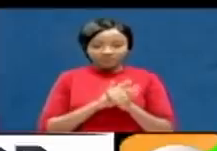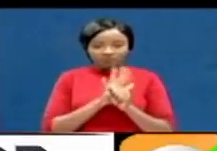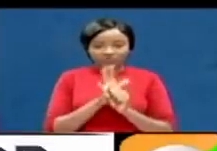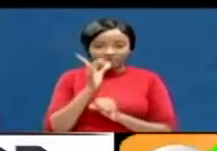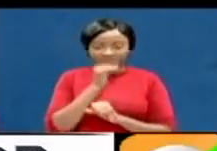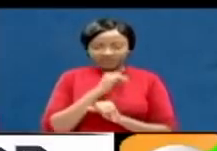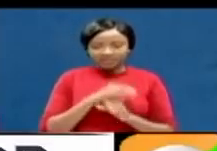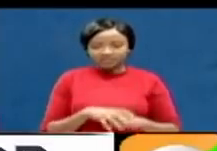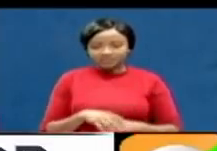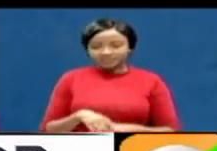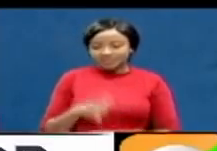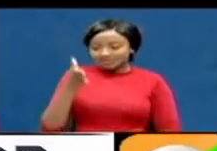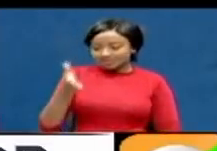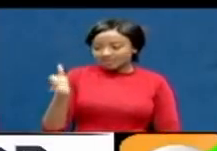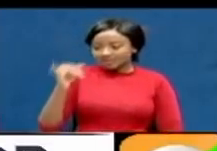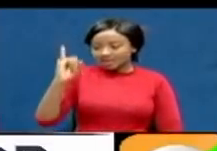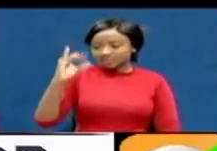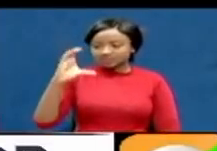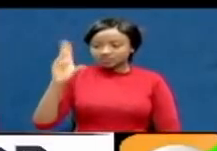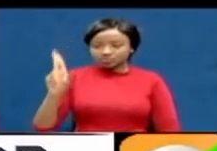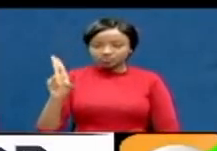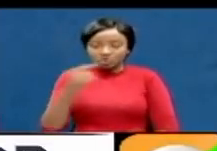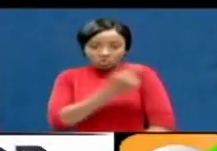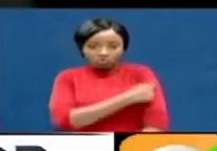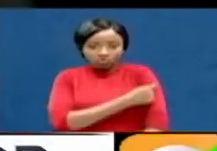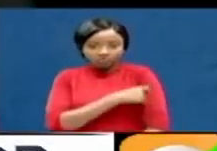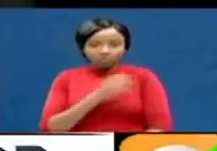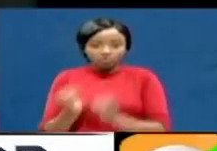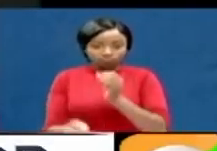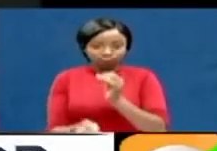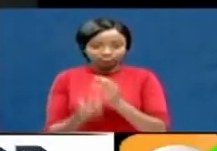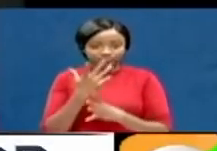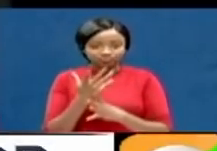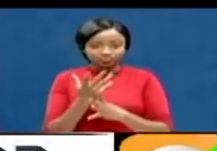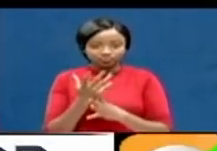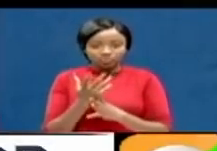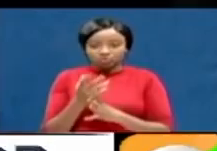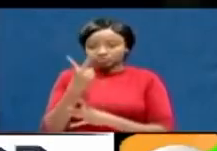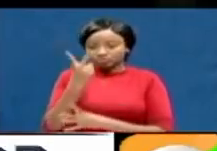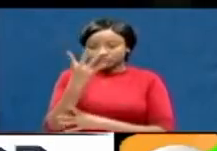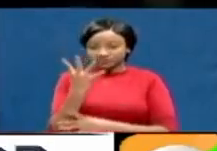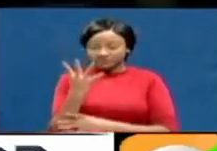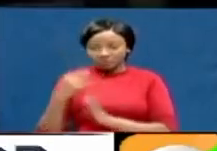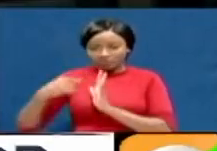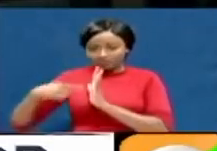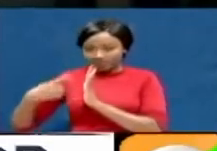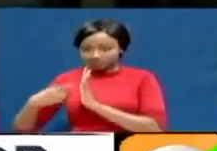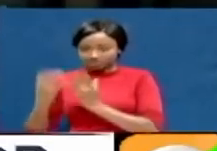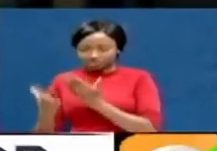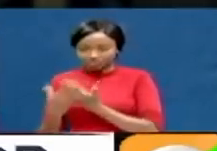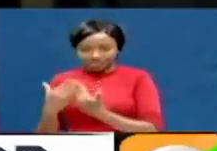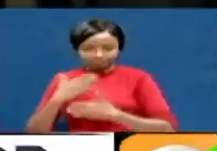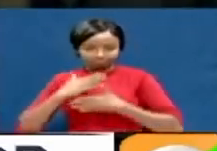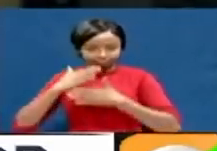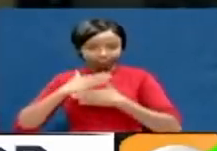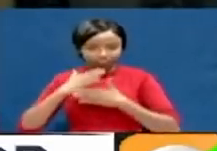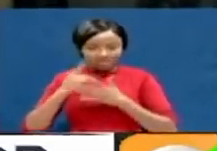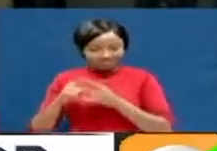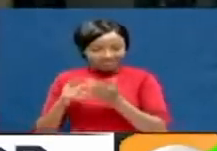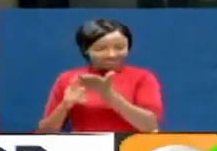unit, the hospital has installed 24 ventilators, and with countries across the globe registering shortage of this